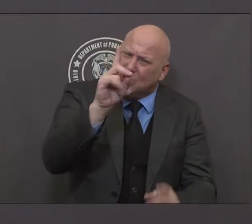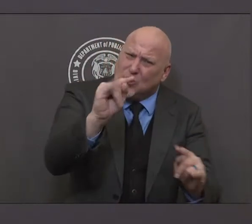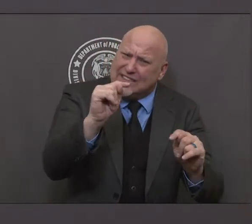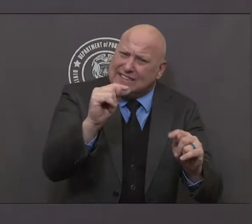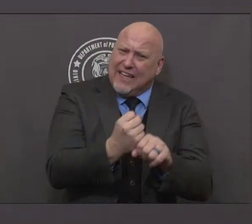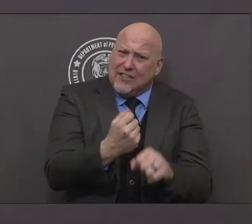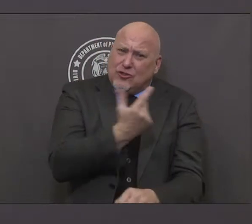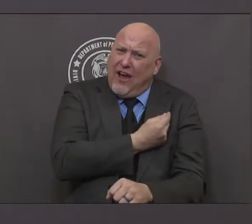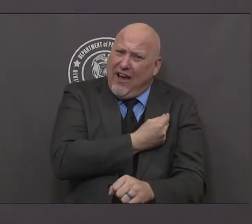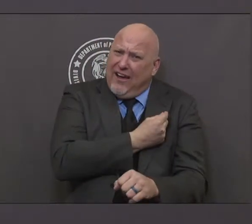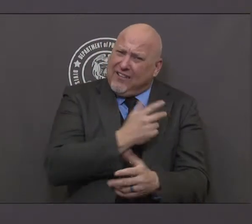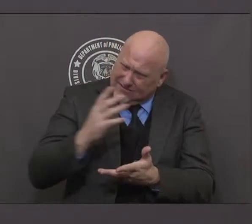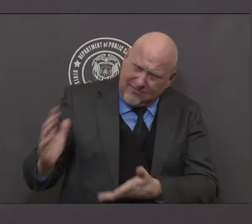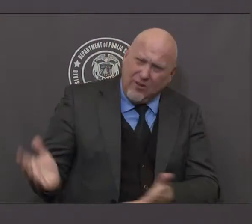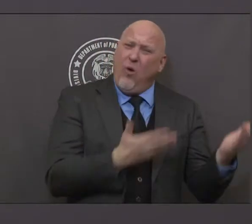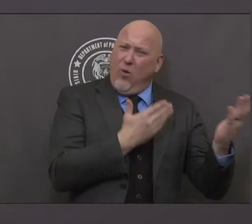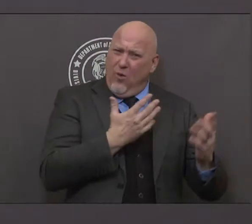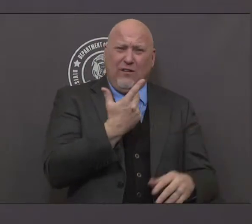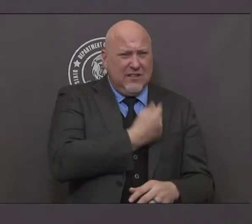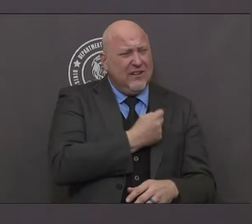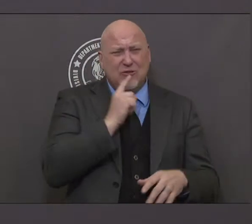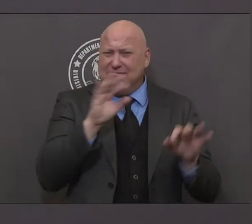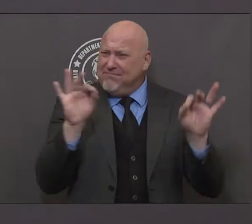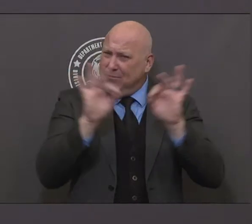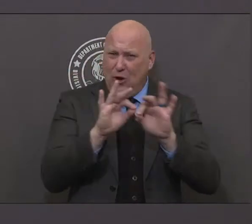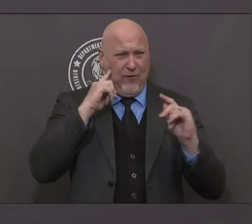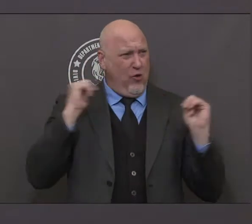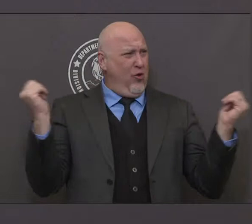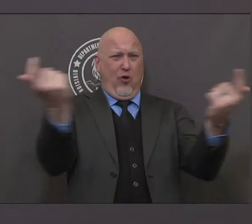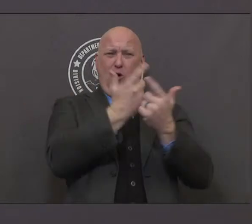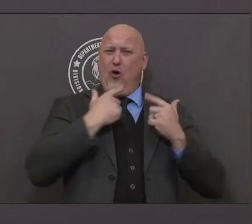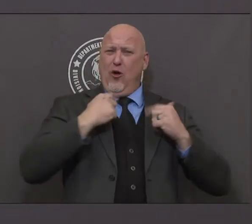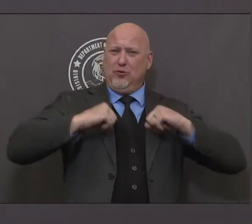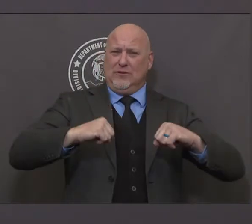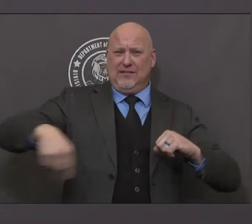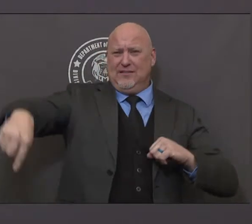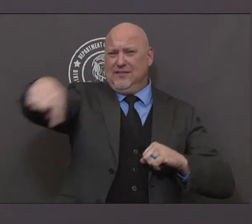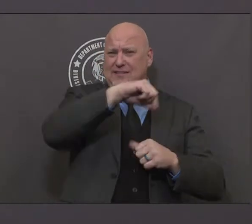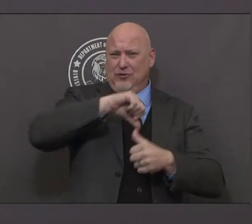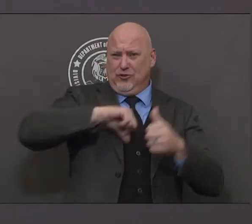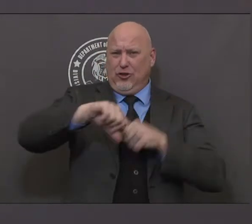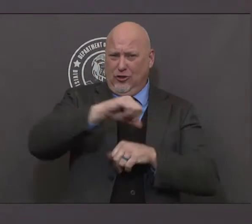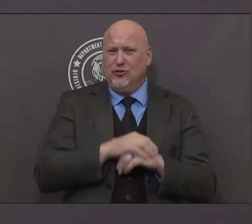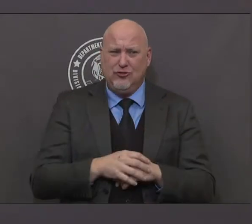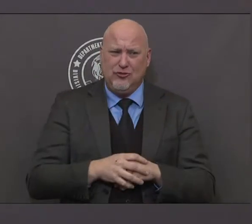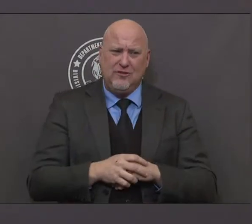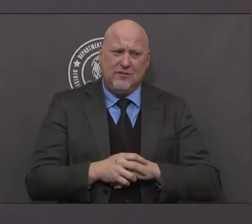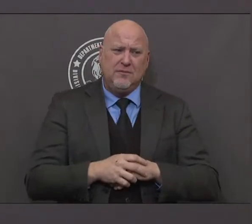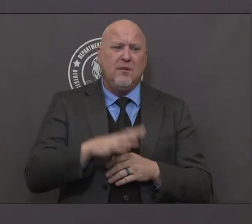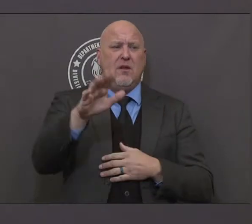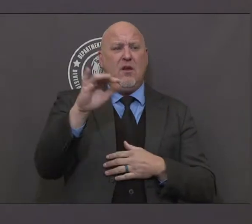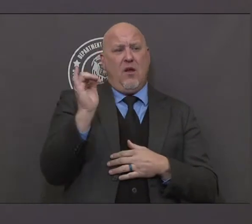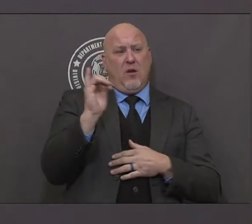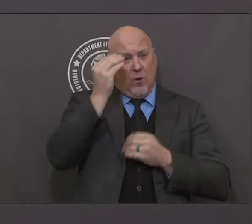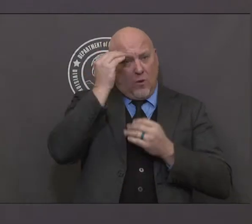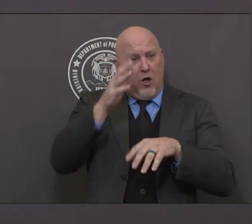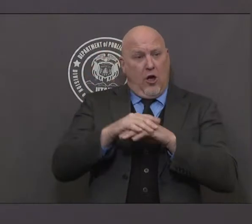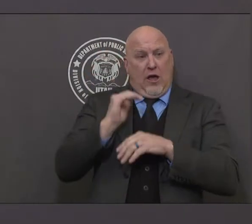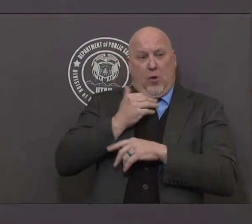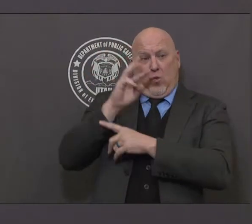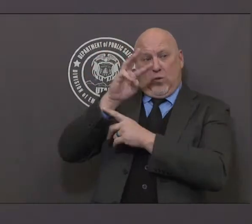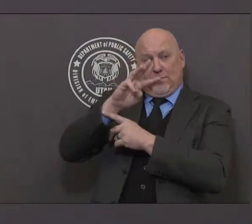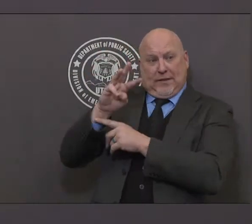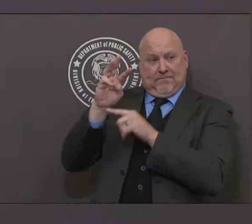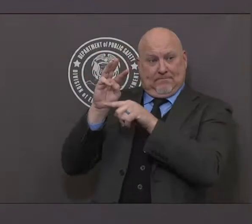tab. You will be able to see vaccinations broken down by specific demographics, including sex, age, and race and ethnicity, so